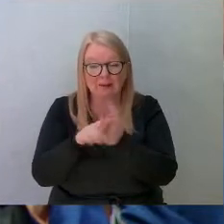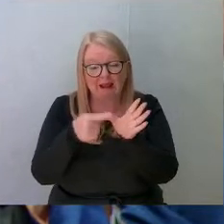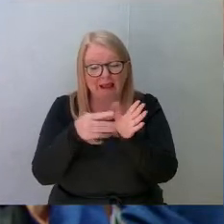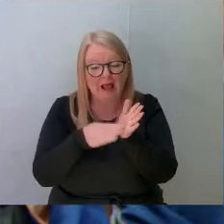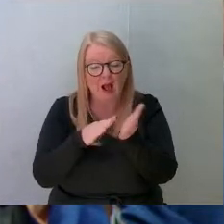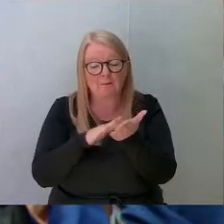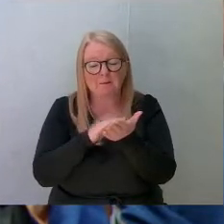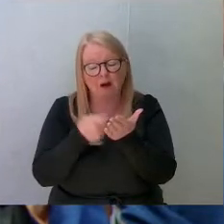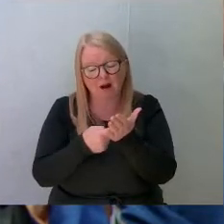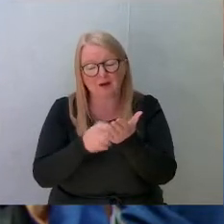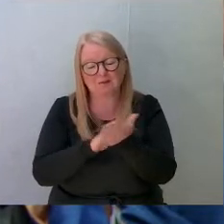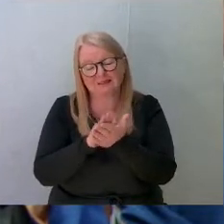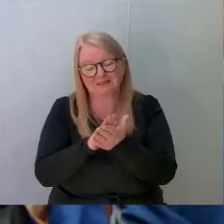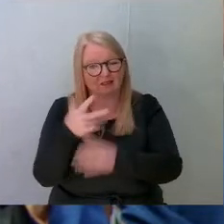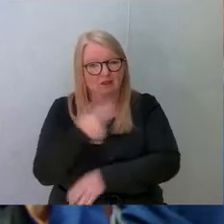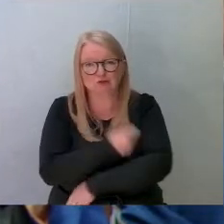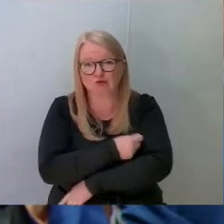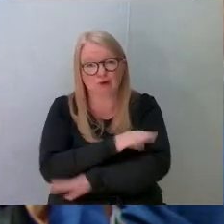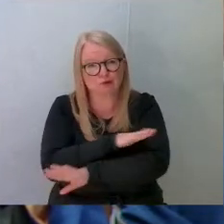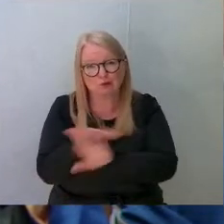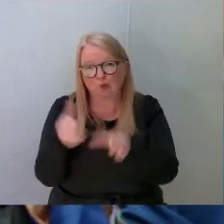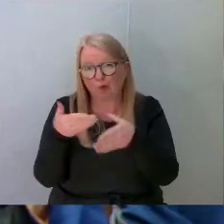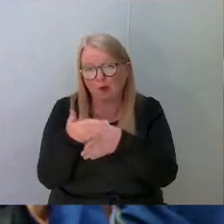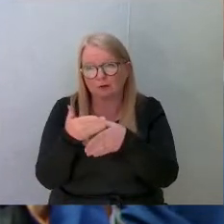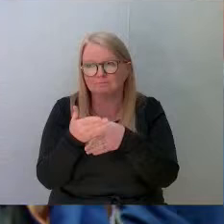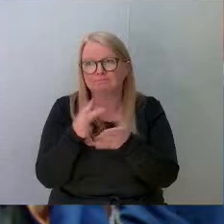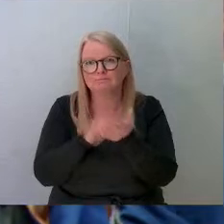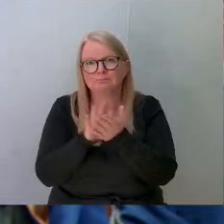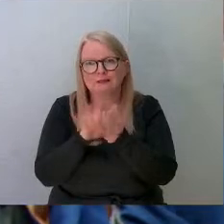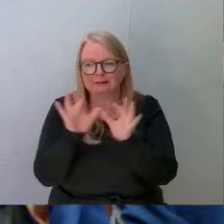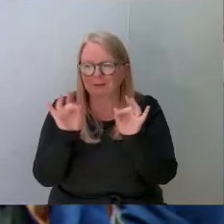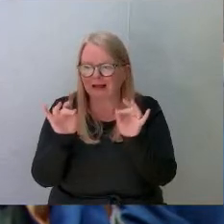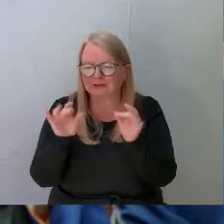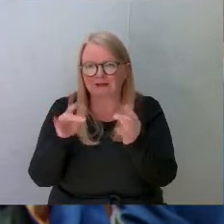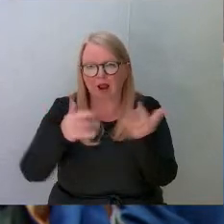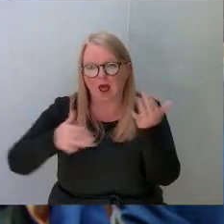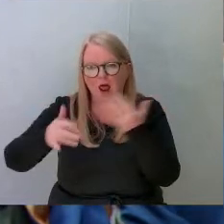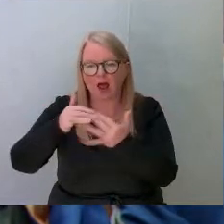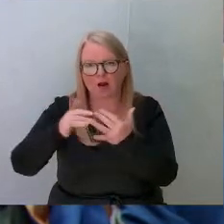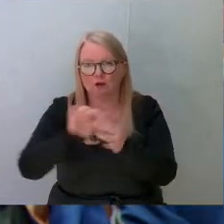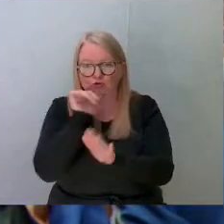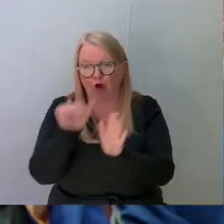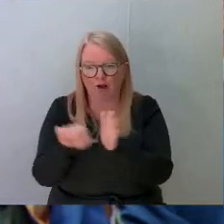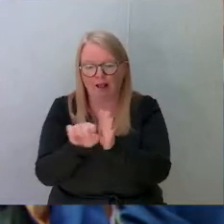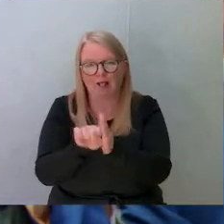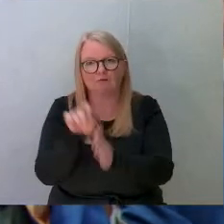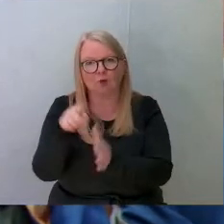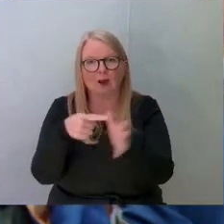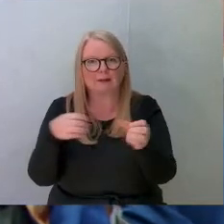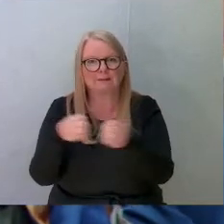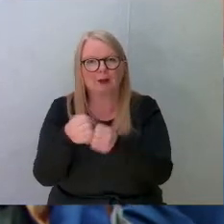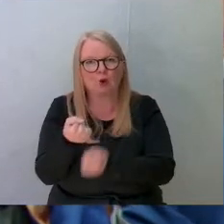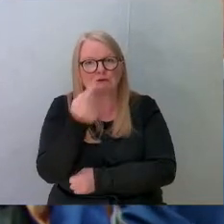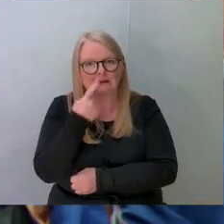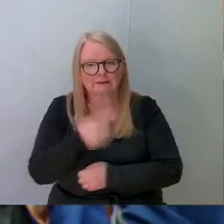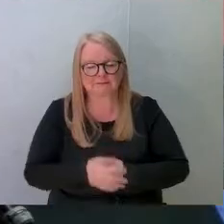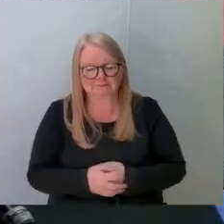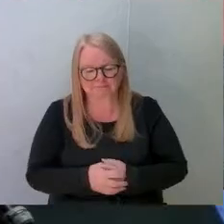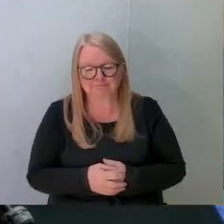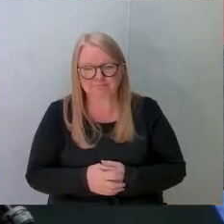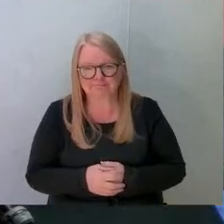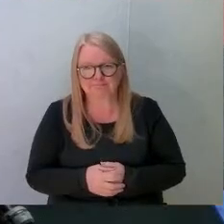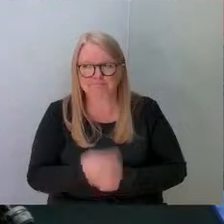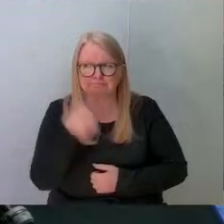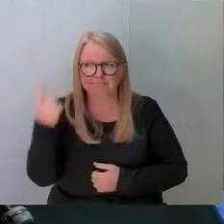work. It means that many bacteria that cause disease are no longer killed by antibiotics. Sharon